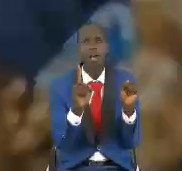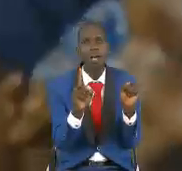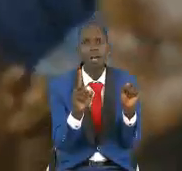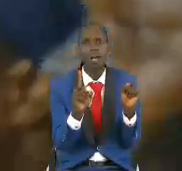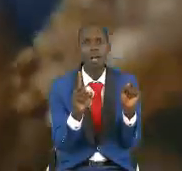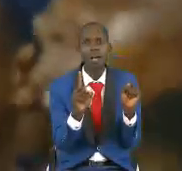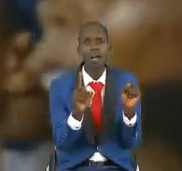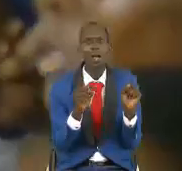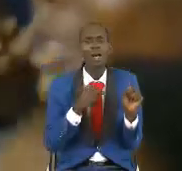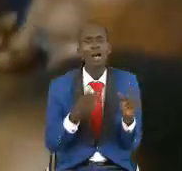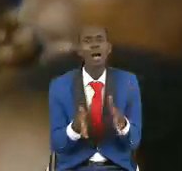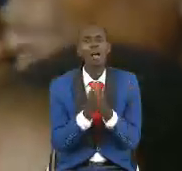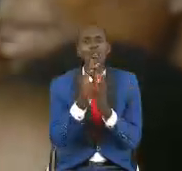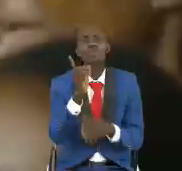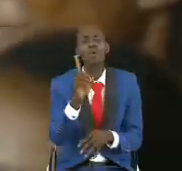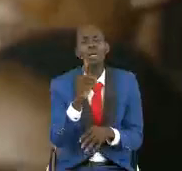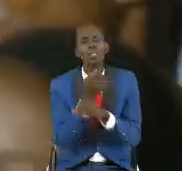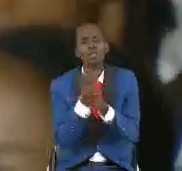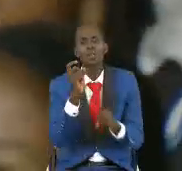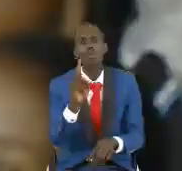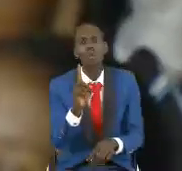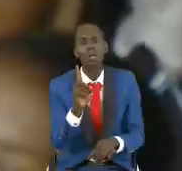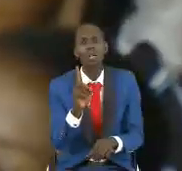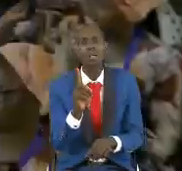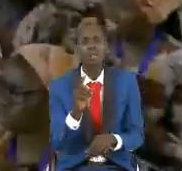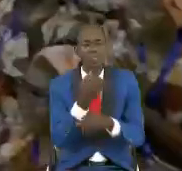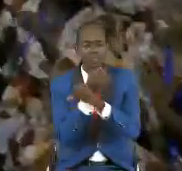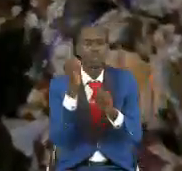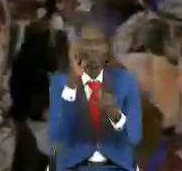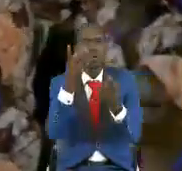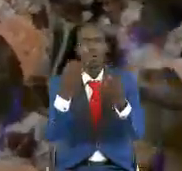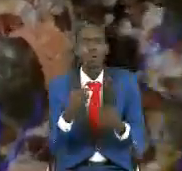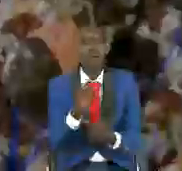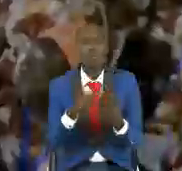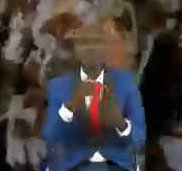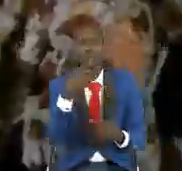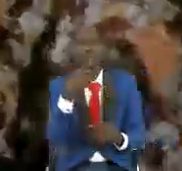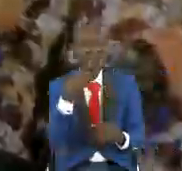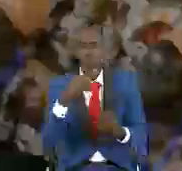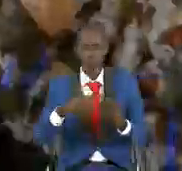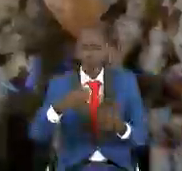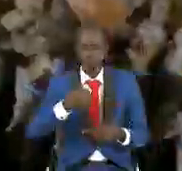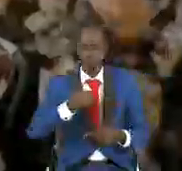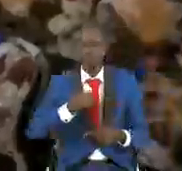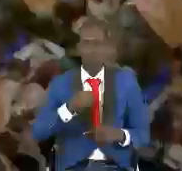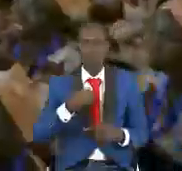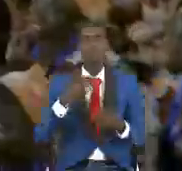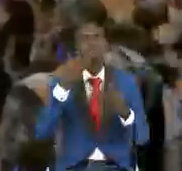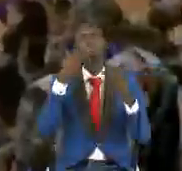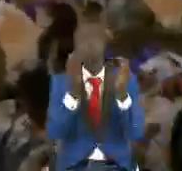Where? I said where? Where will it come tonight? Praise the Lord, redemption is coming to